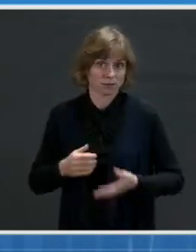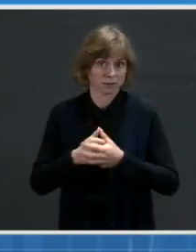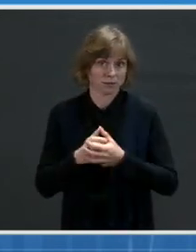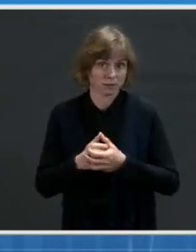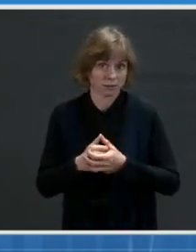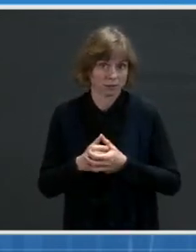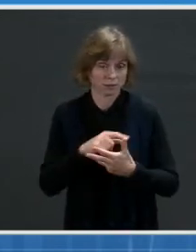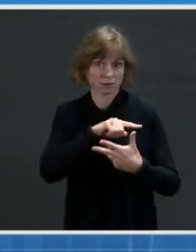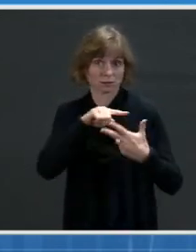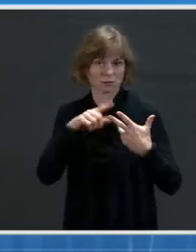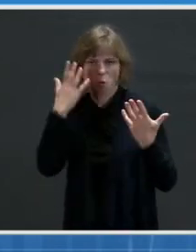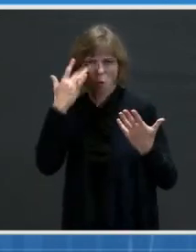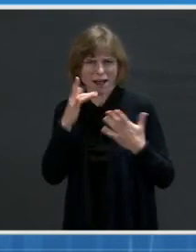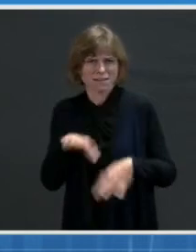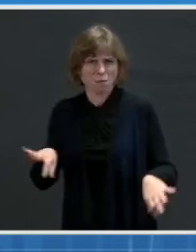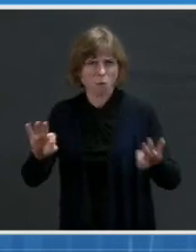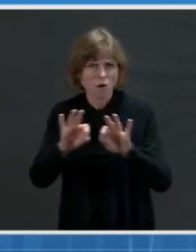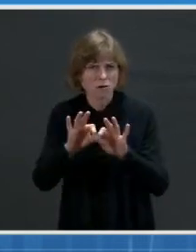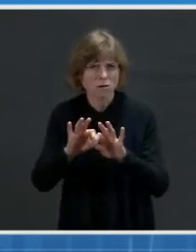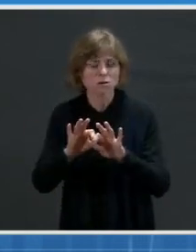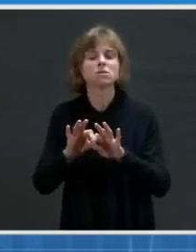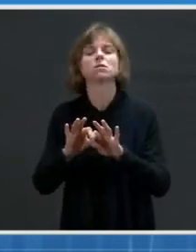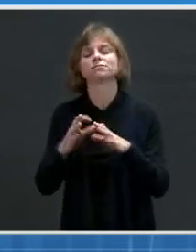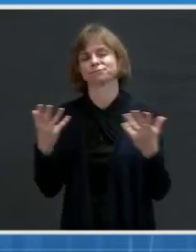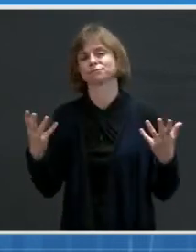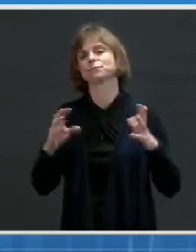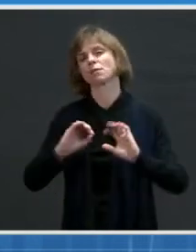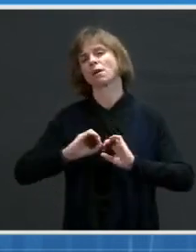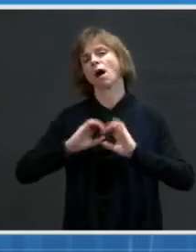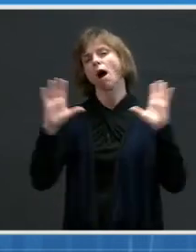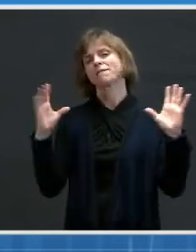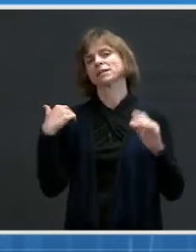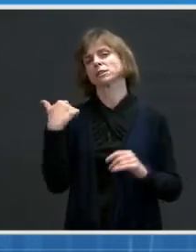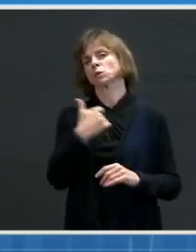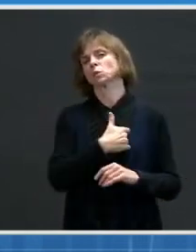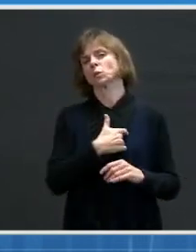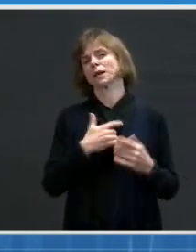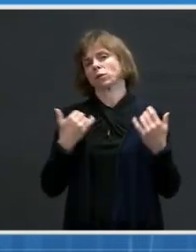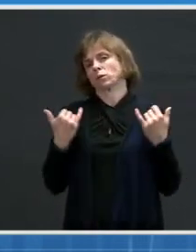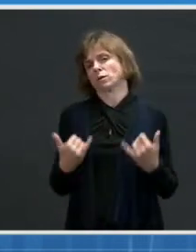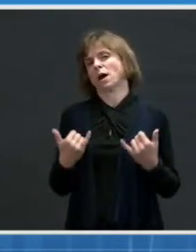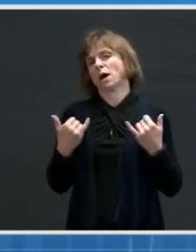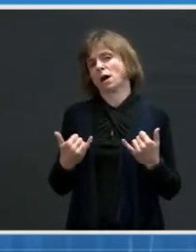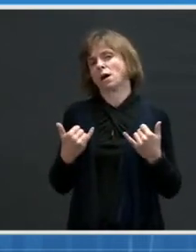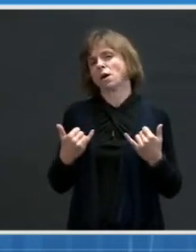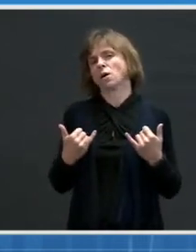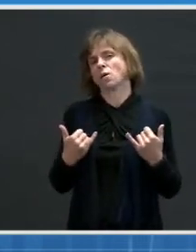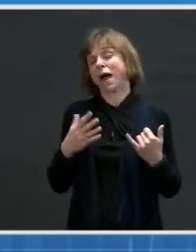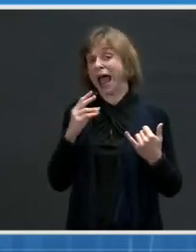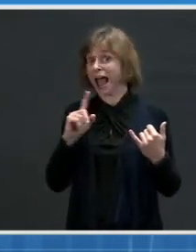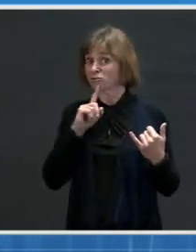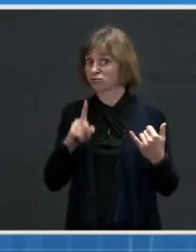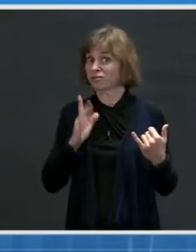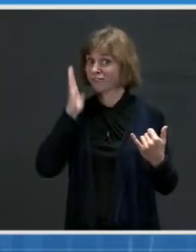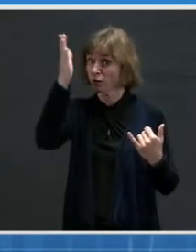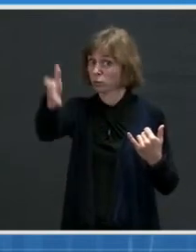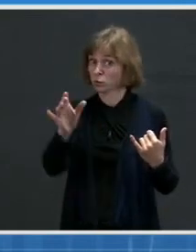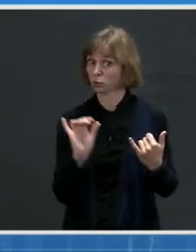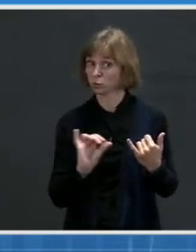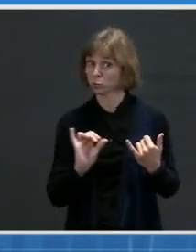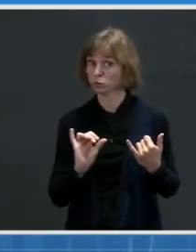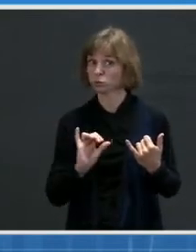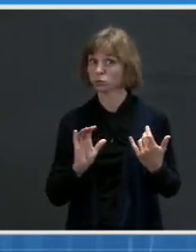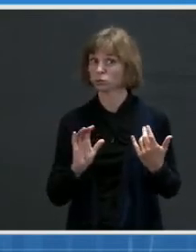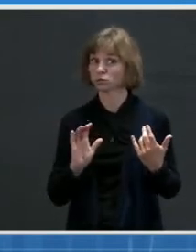this important? It is very clear that we are faced right now and will be in the future